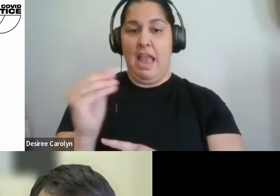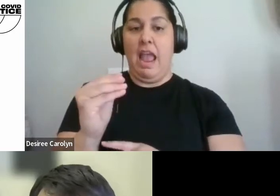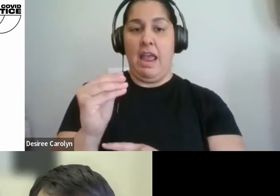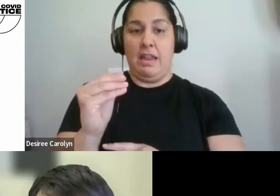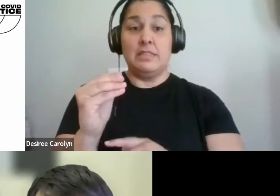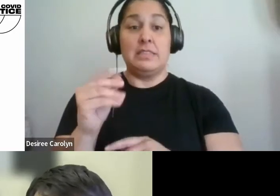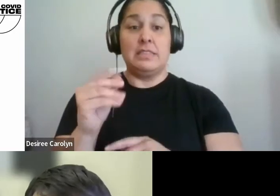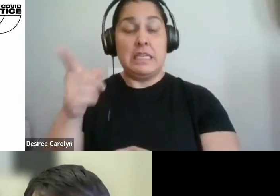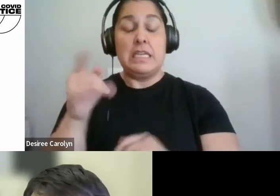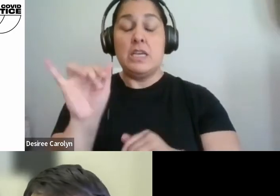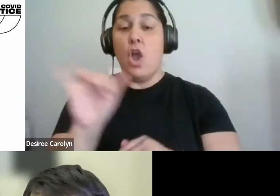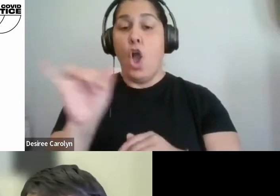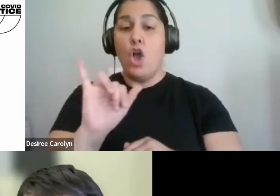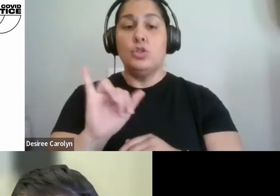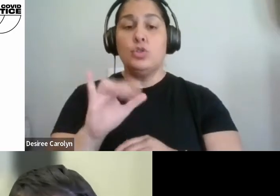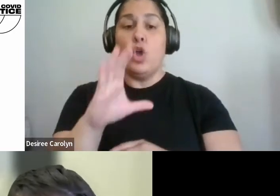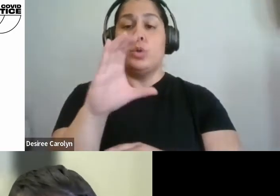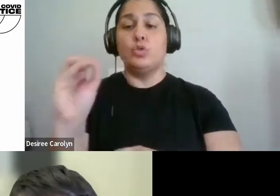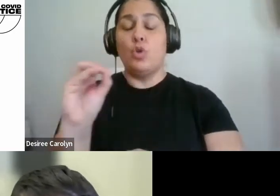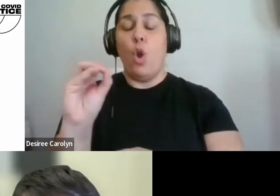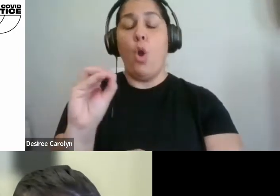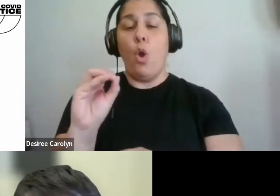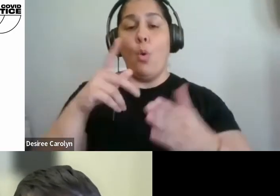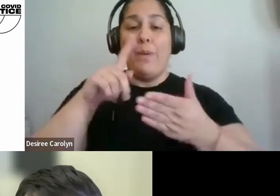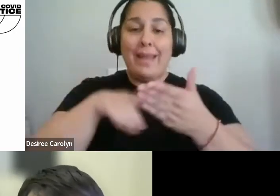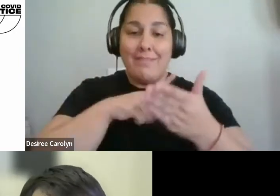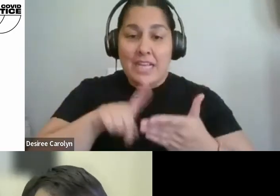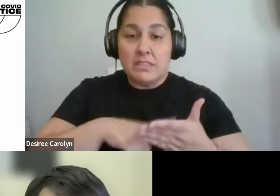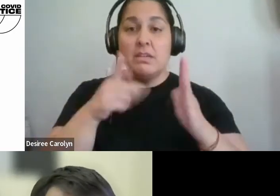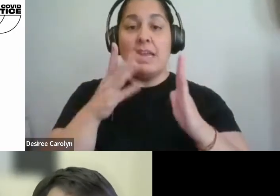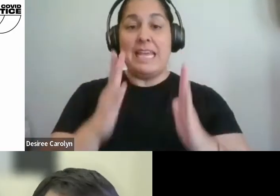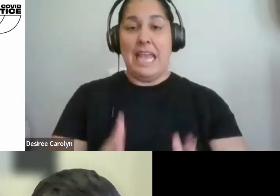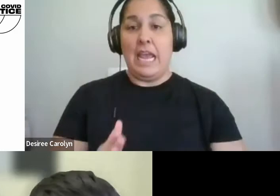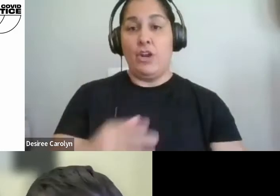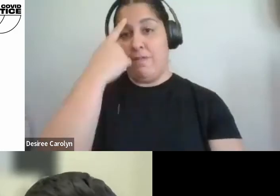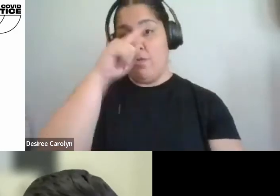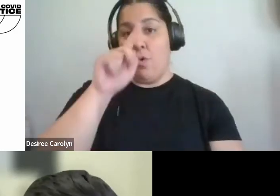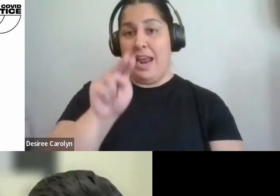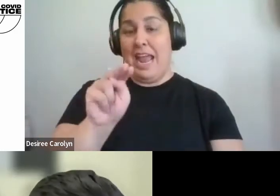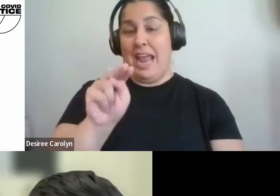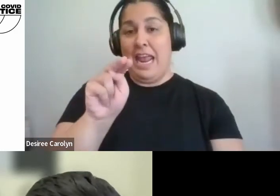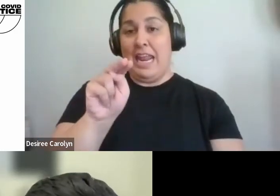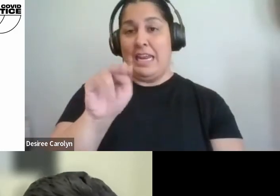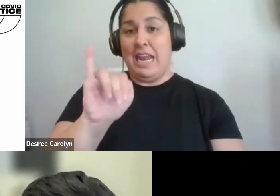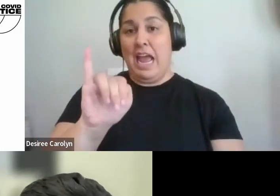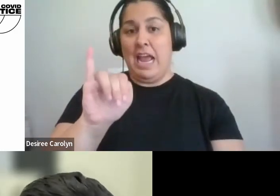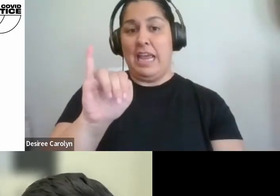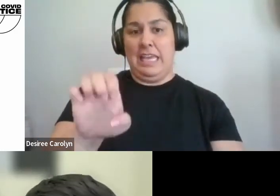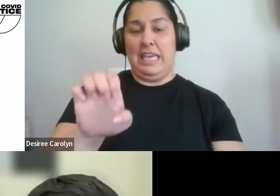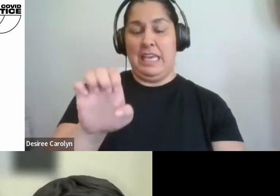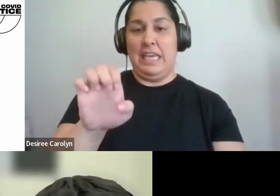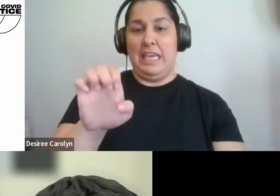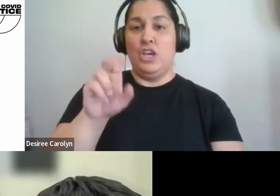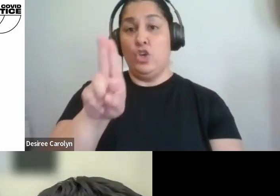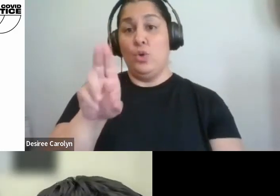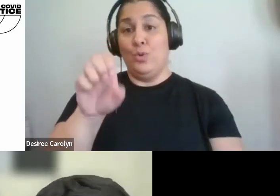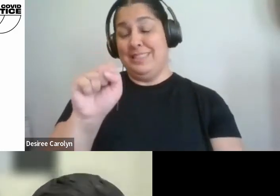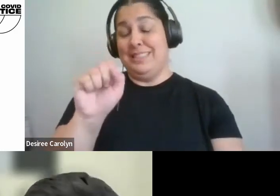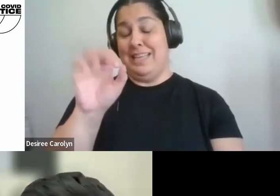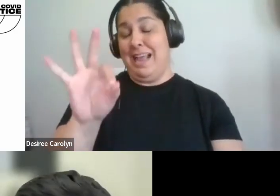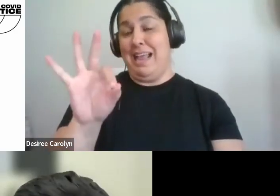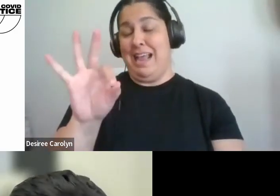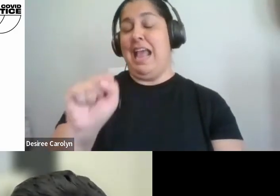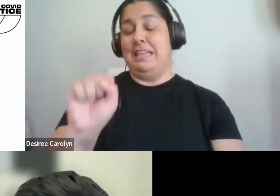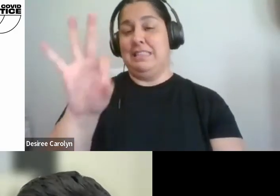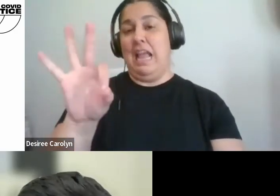as co-investigator in the newly launched NIH Recover Consortium, for which UCSF is one of the institutions enrolling